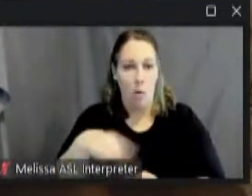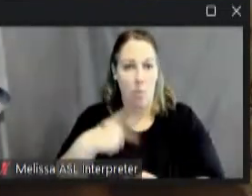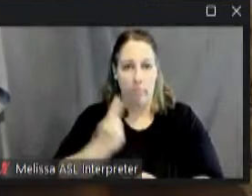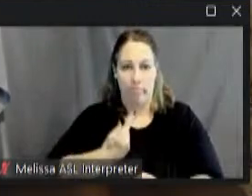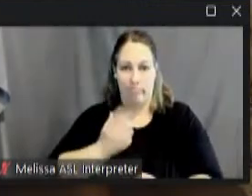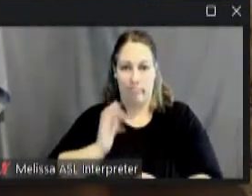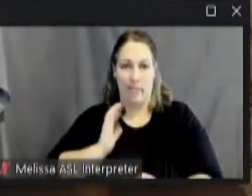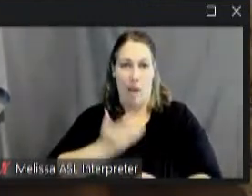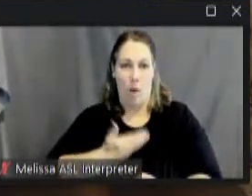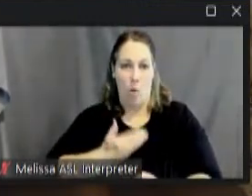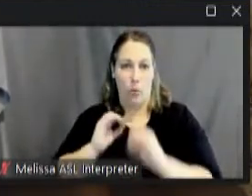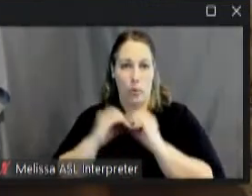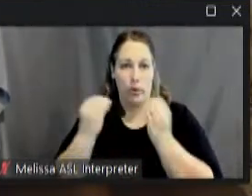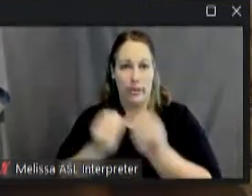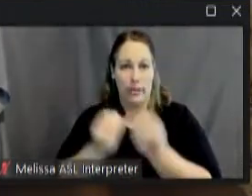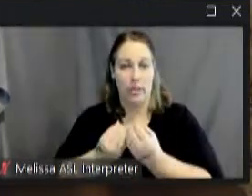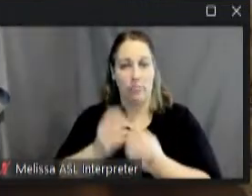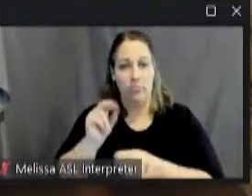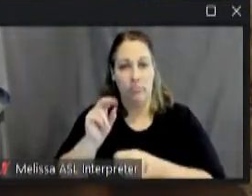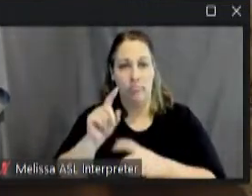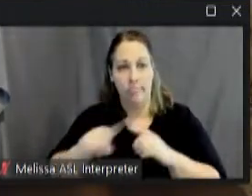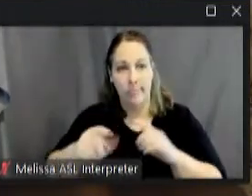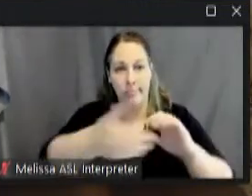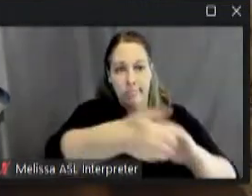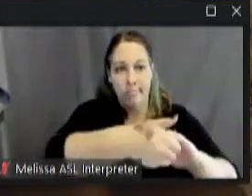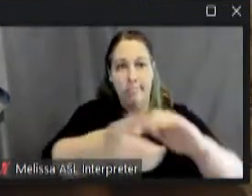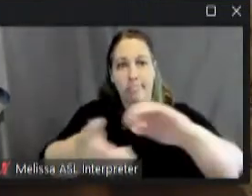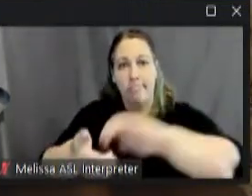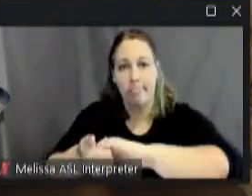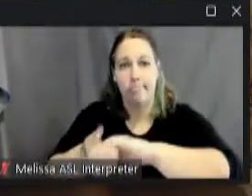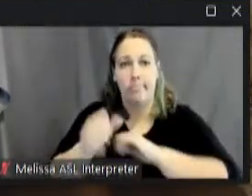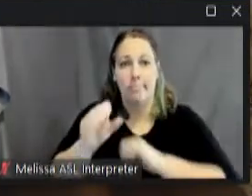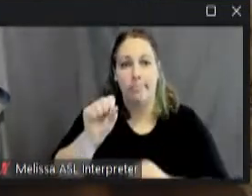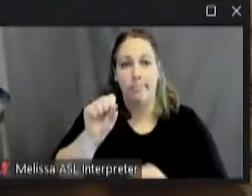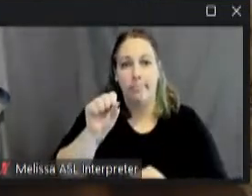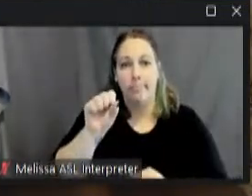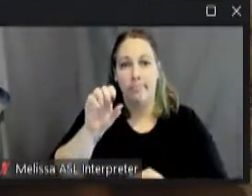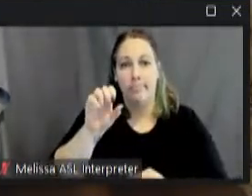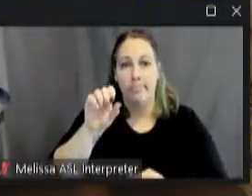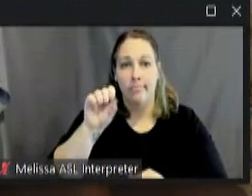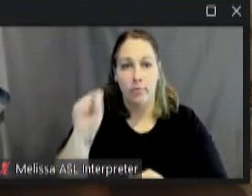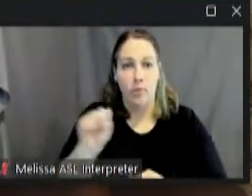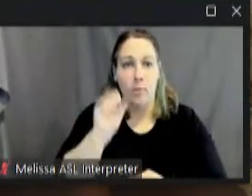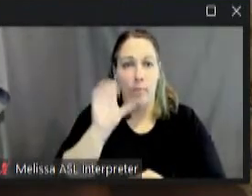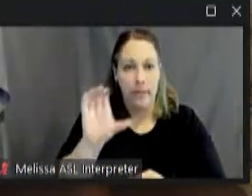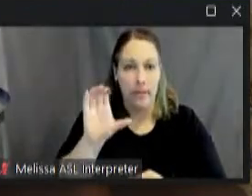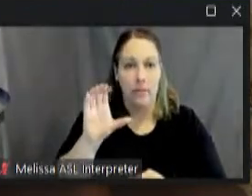organization, but on behalf of civil society more broadly,